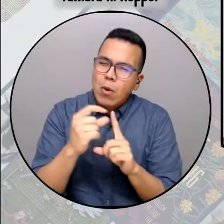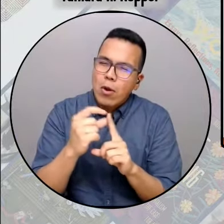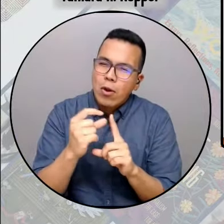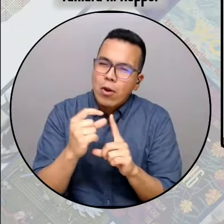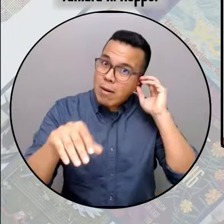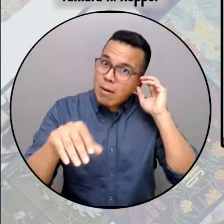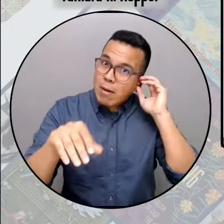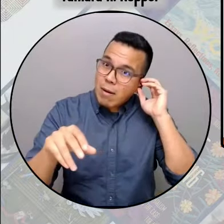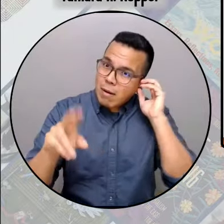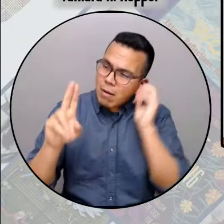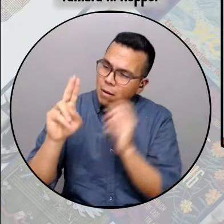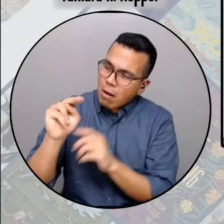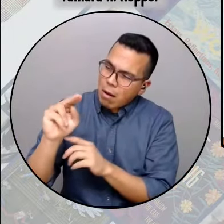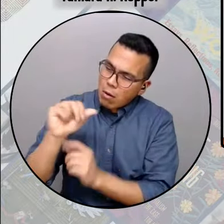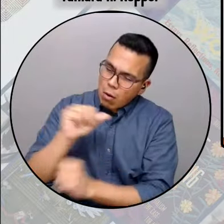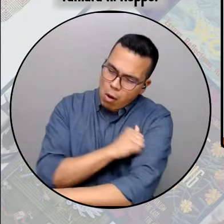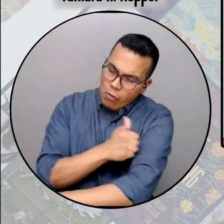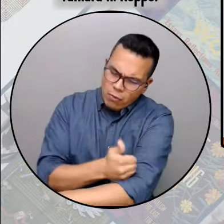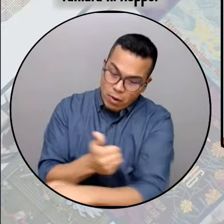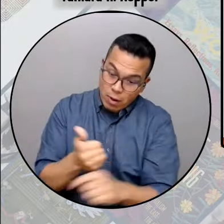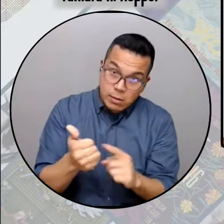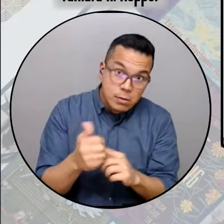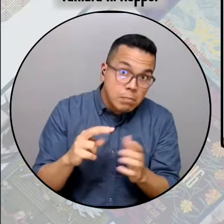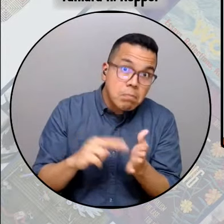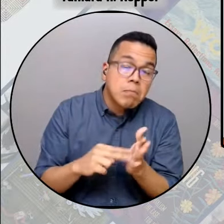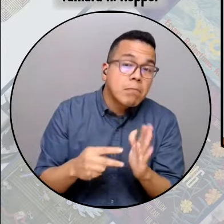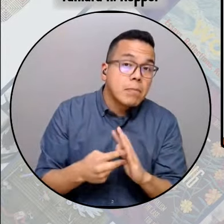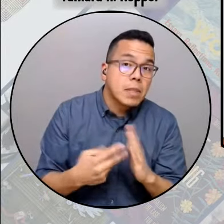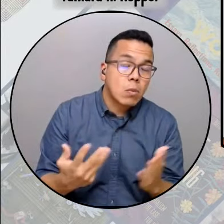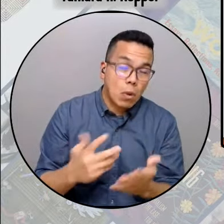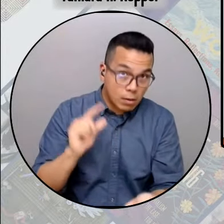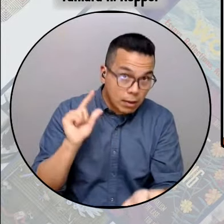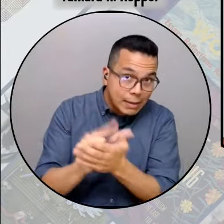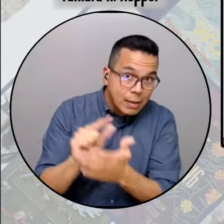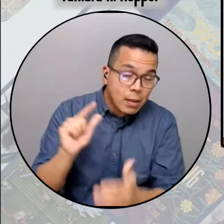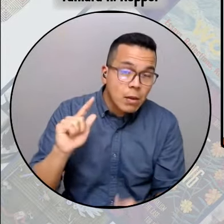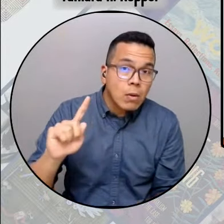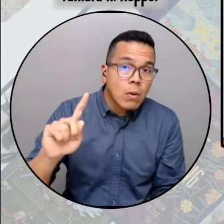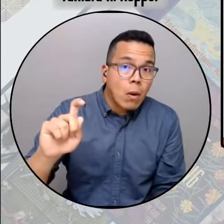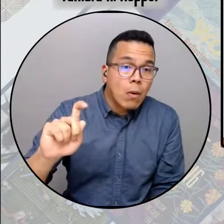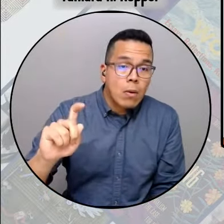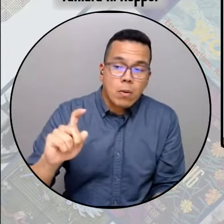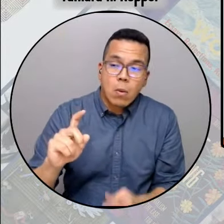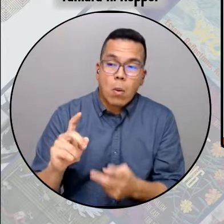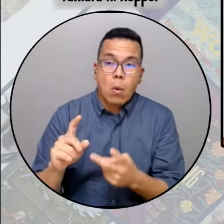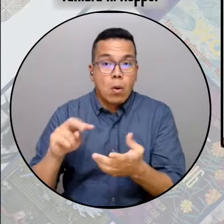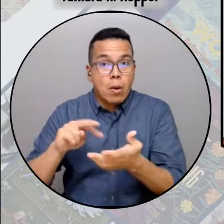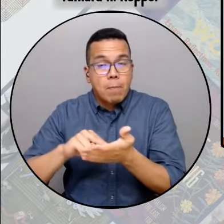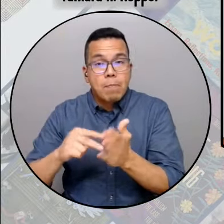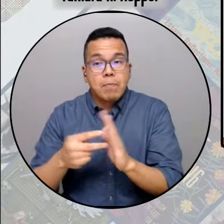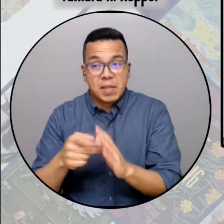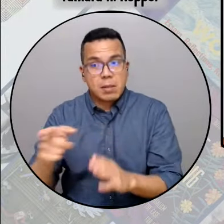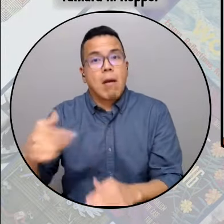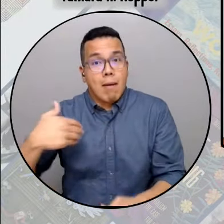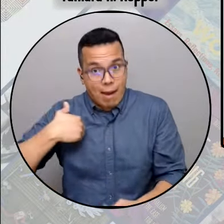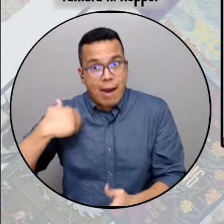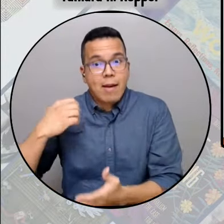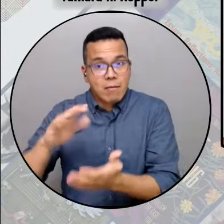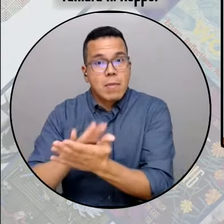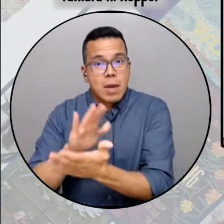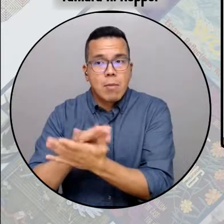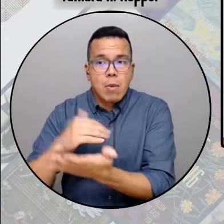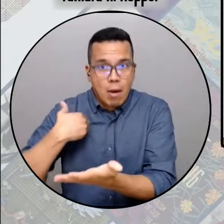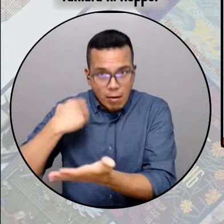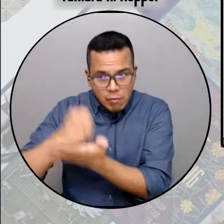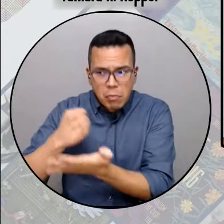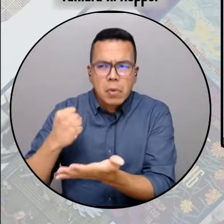term unauthorized mean, right? Do they mean illegal? Do they mean documented or undocumented and so forth?